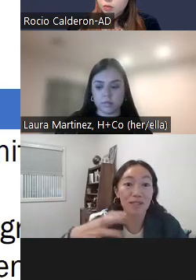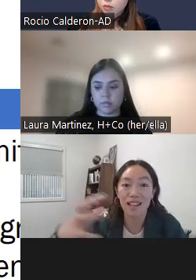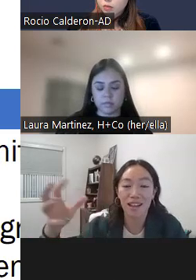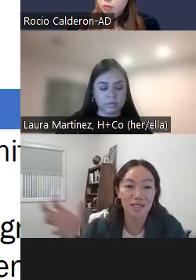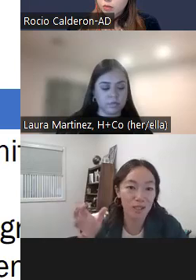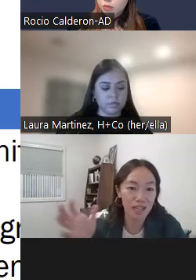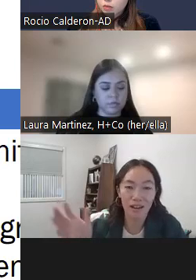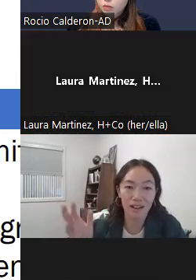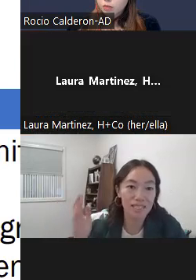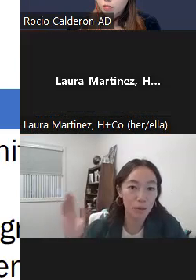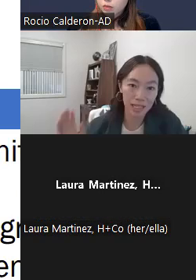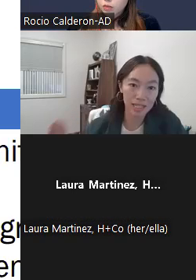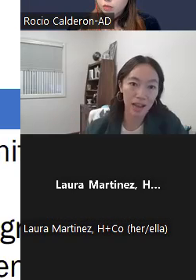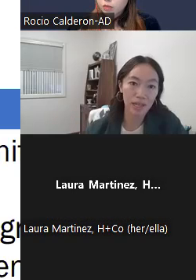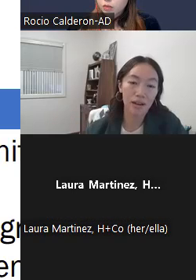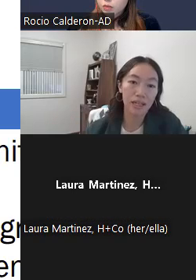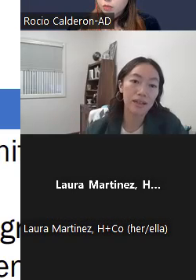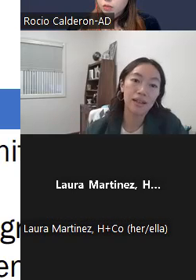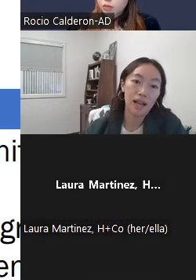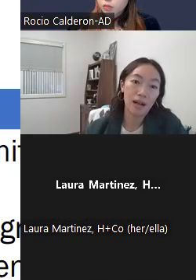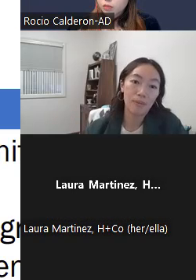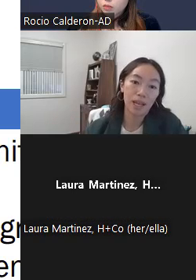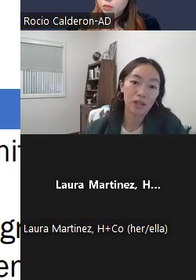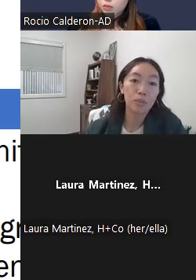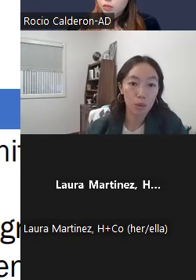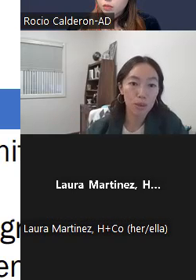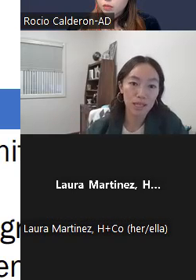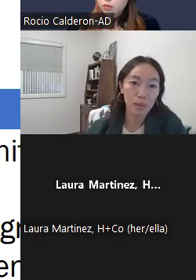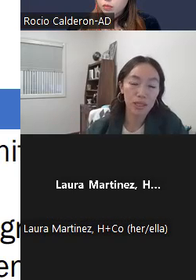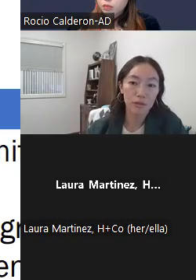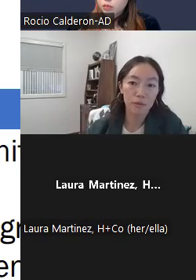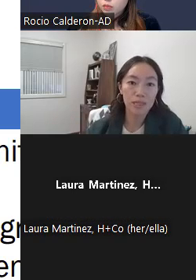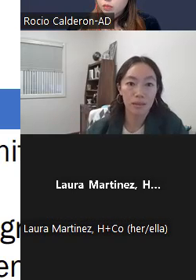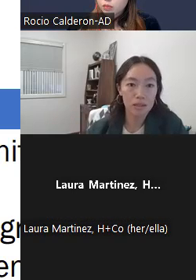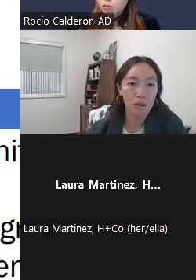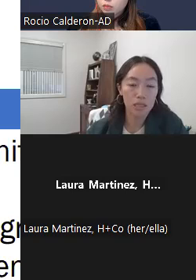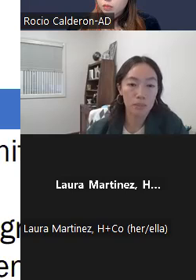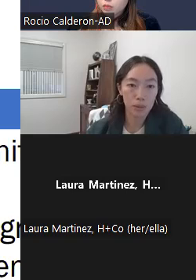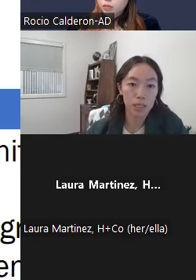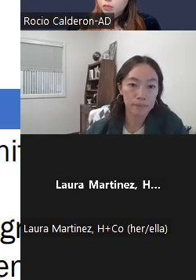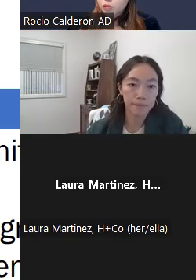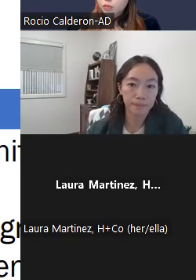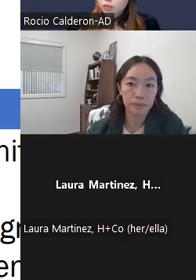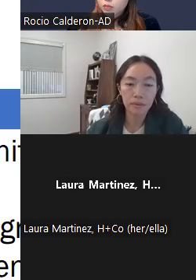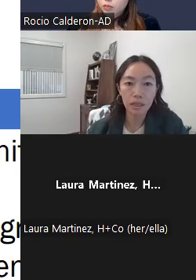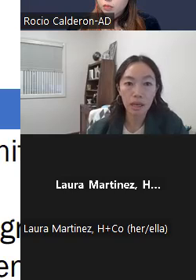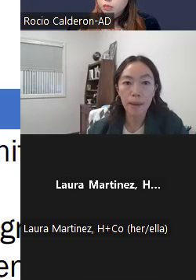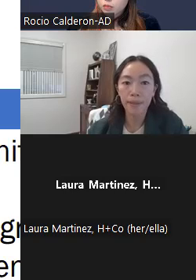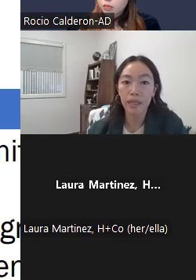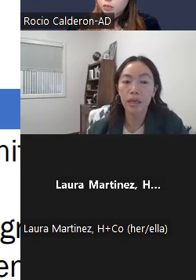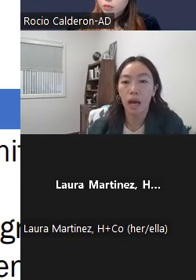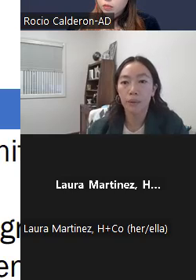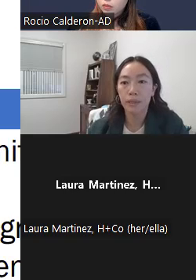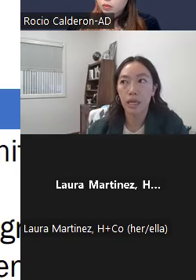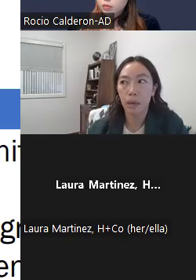the outside Stockton area, San Joaquin County area, that could be open to coming to folks in the Stockton boundary.